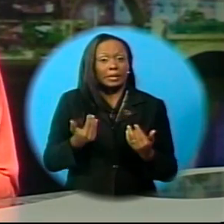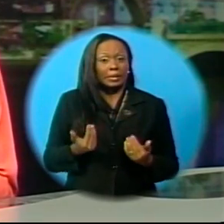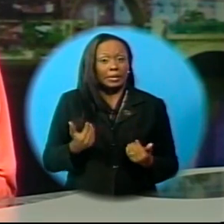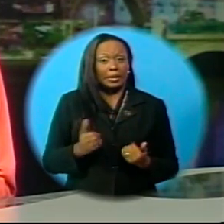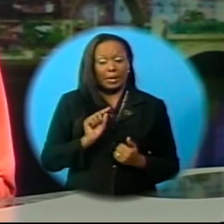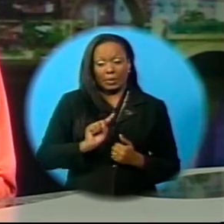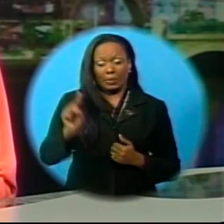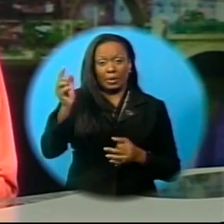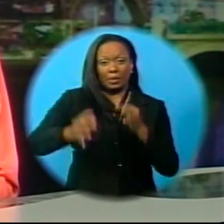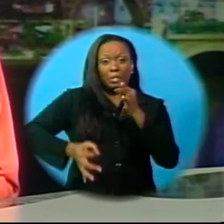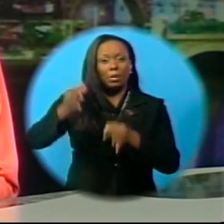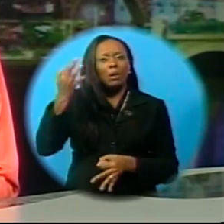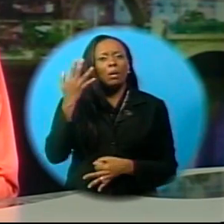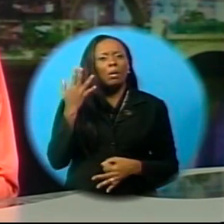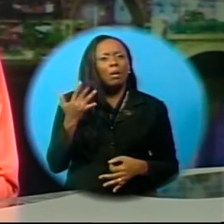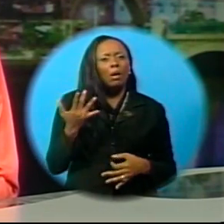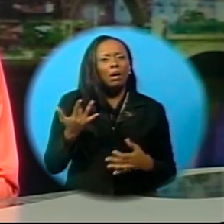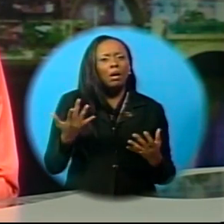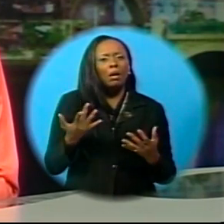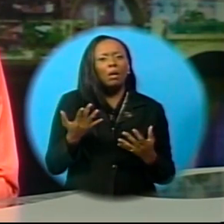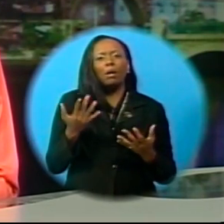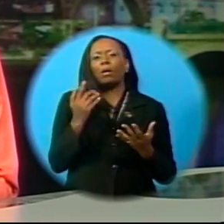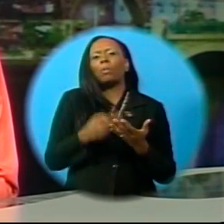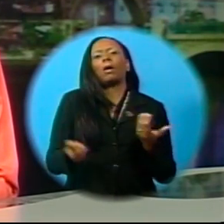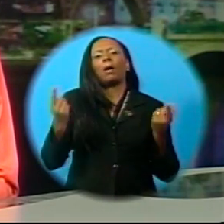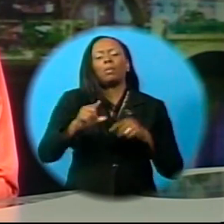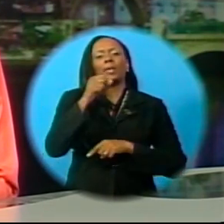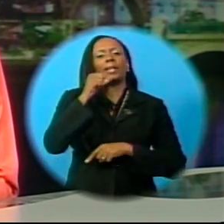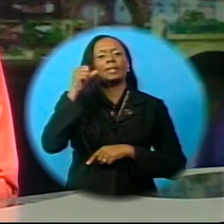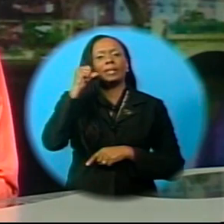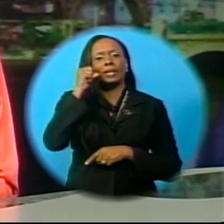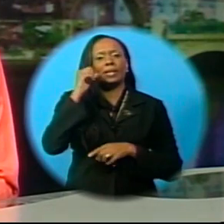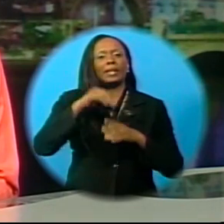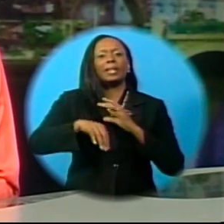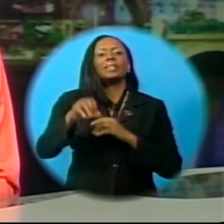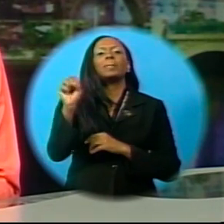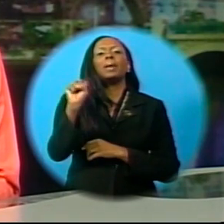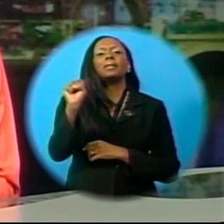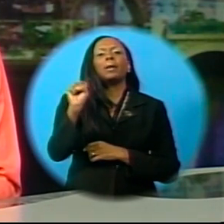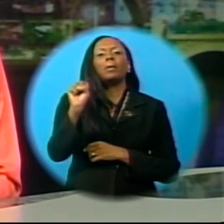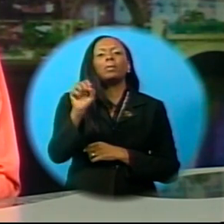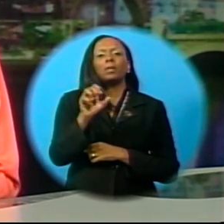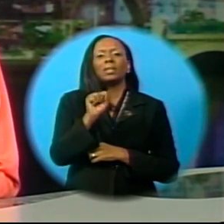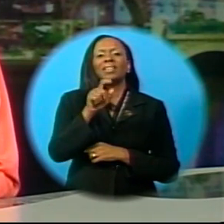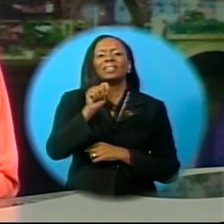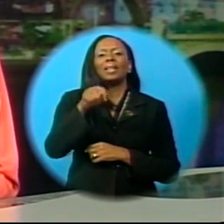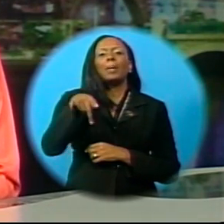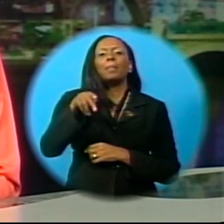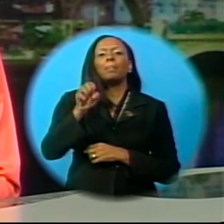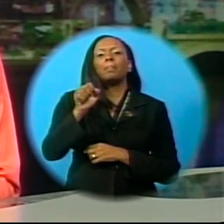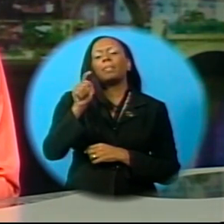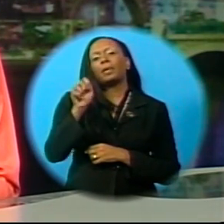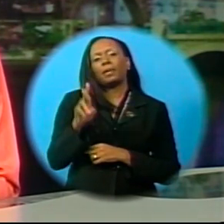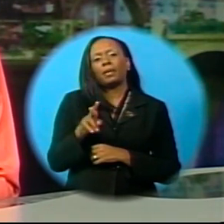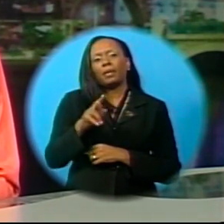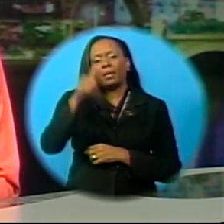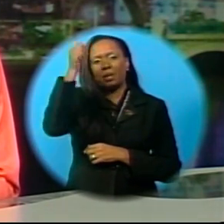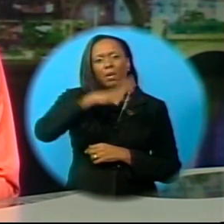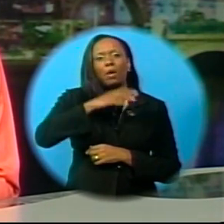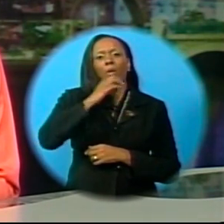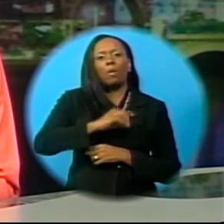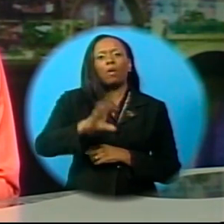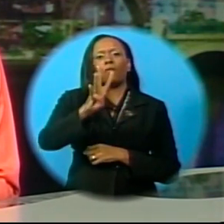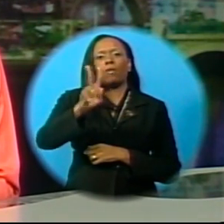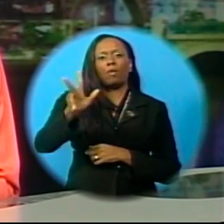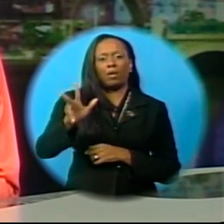a number of charges related to yesterday's accident at Speightstown, St. Peter. Now, police say 43-year-old